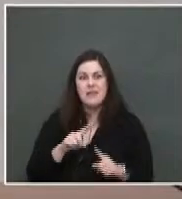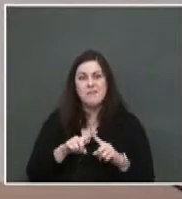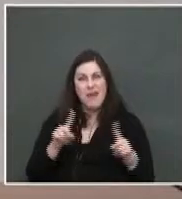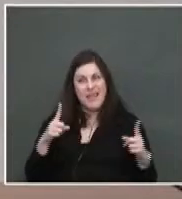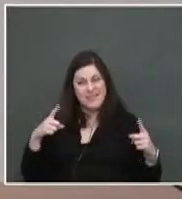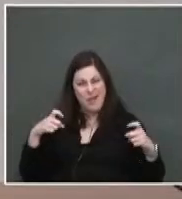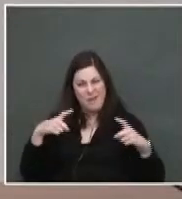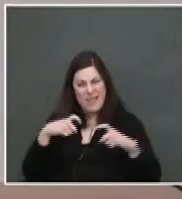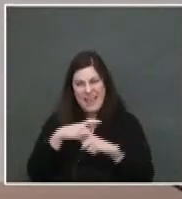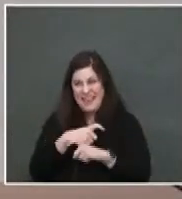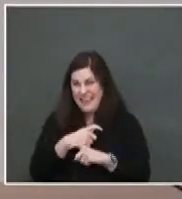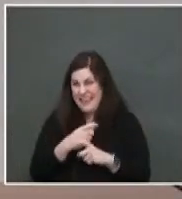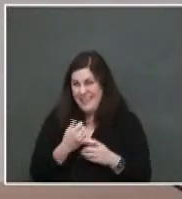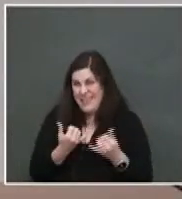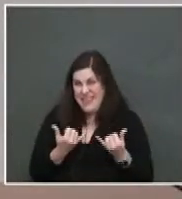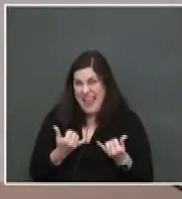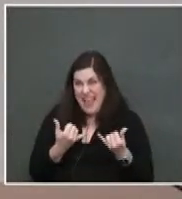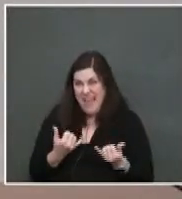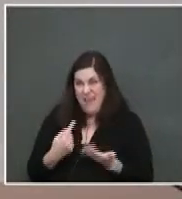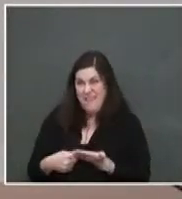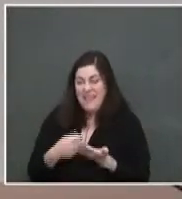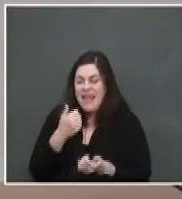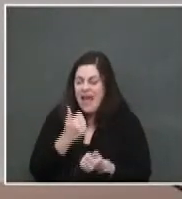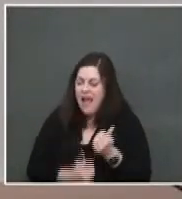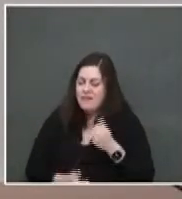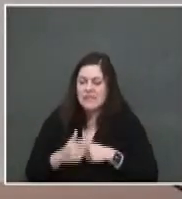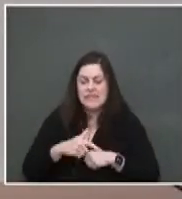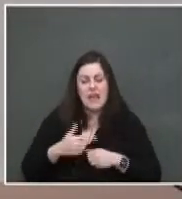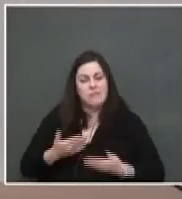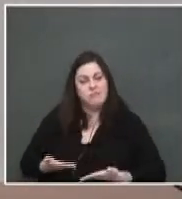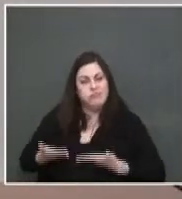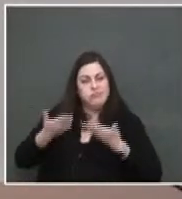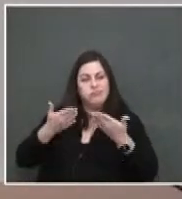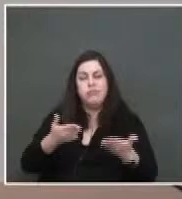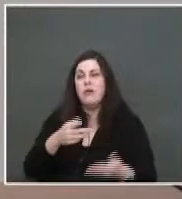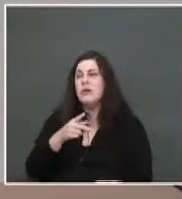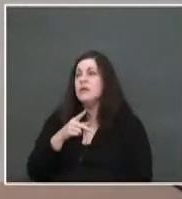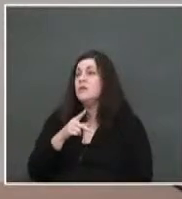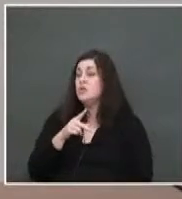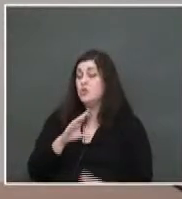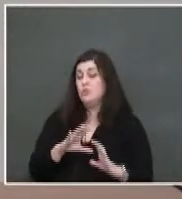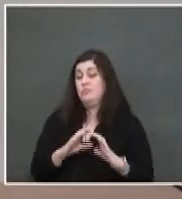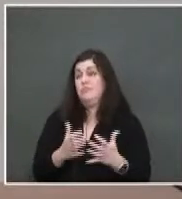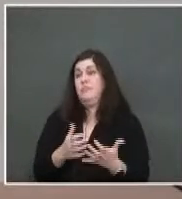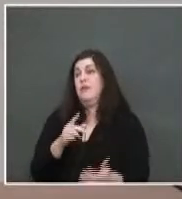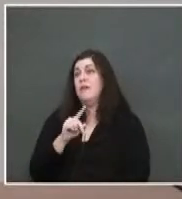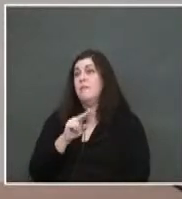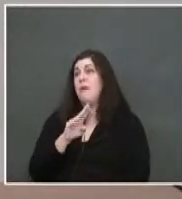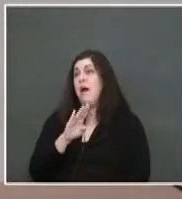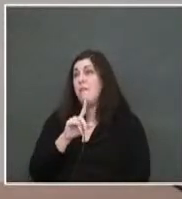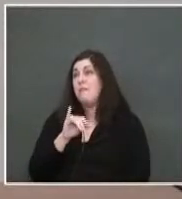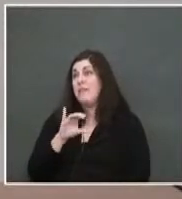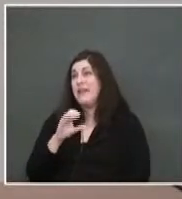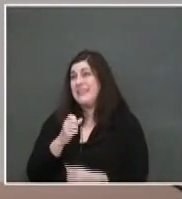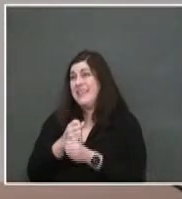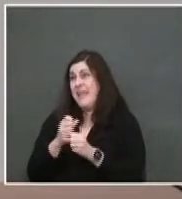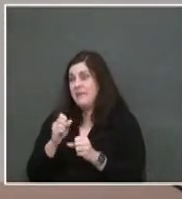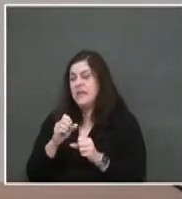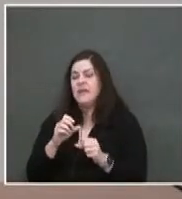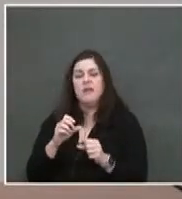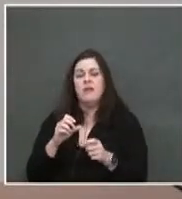complicated discussion right now about this, and every time we brought it back to public safety, there's something new that we're bringing forward. So, yeah, I mean, I think